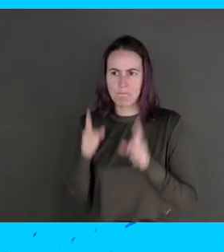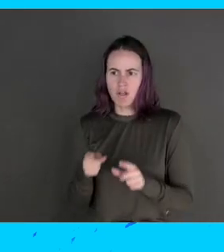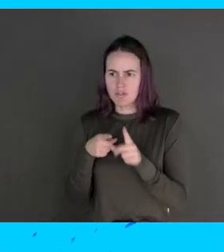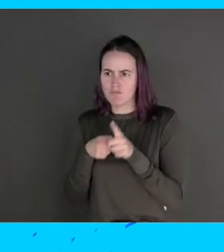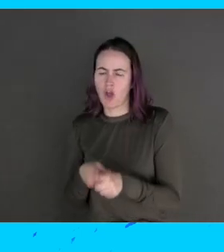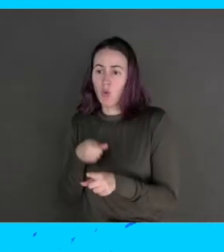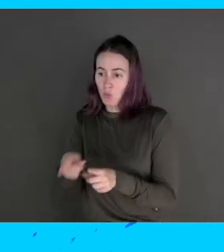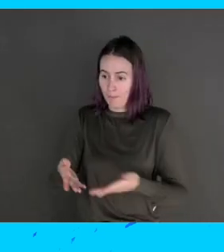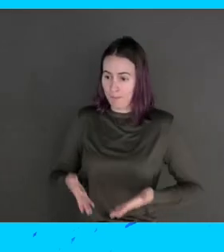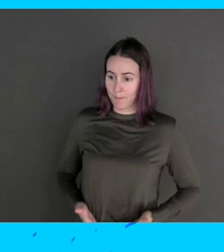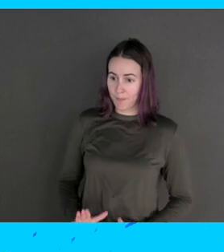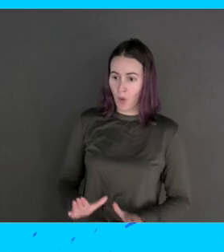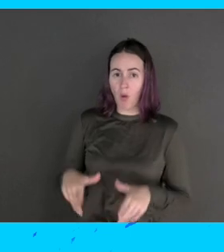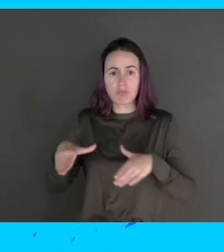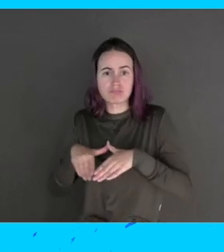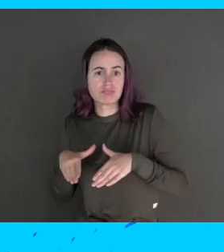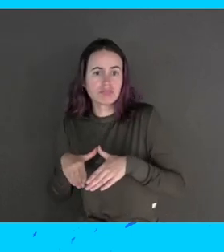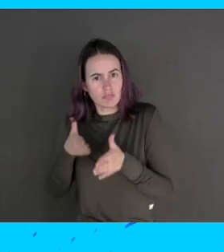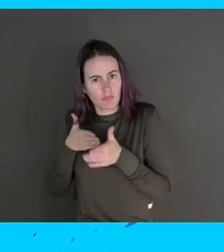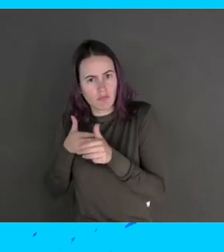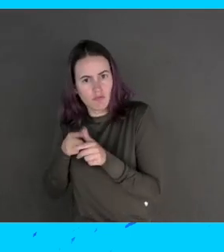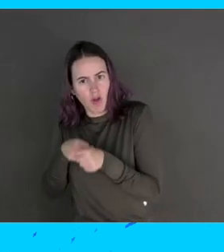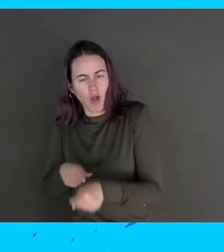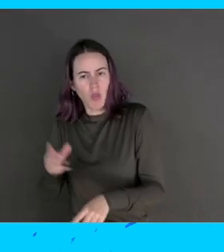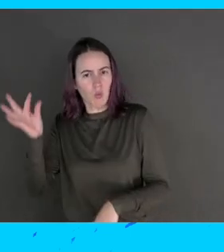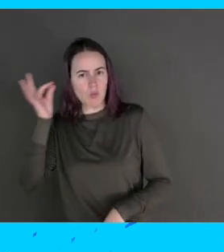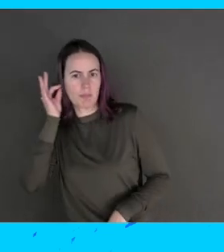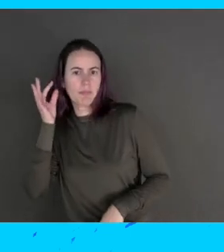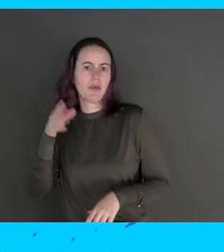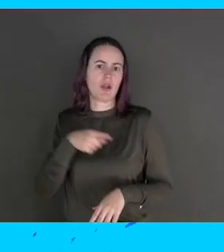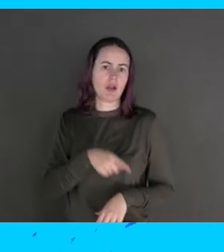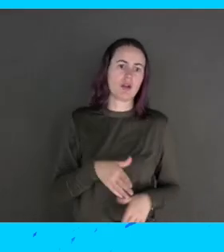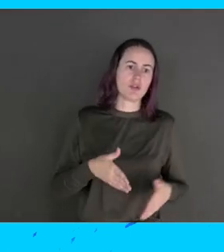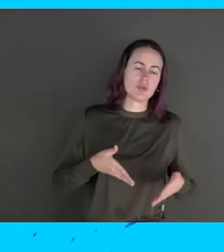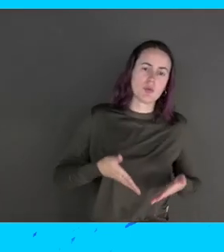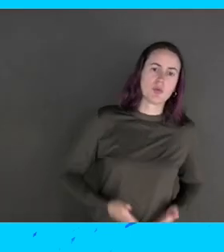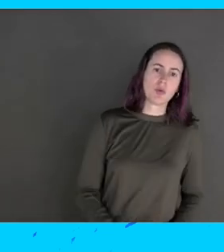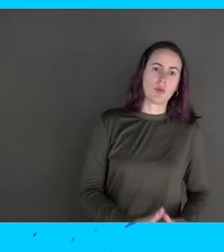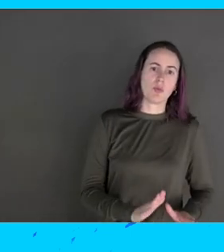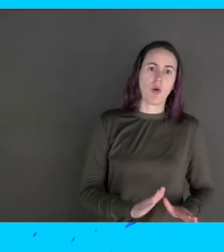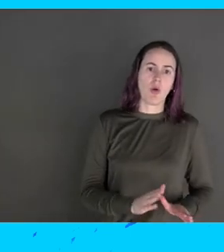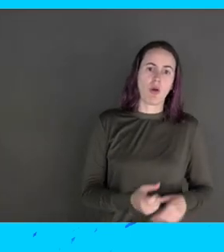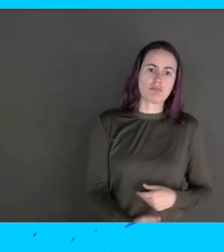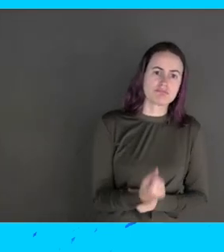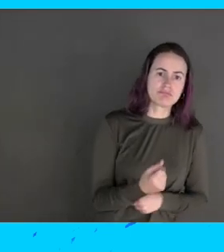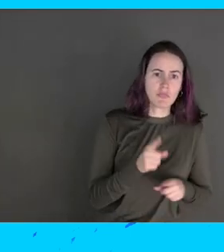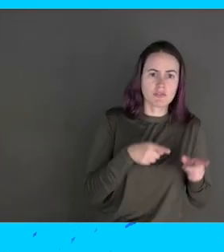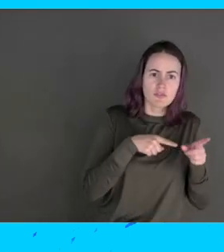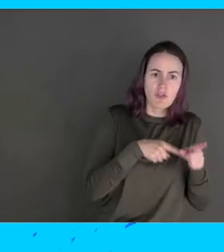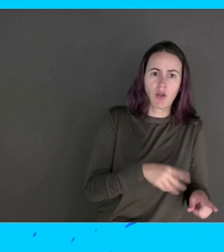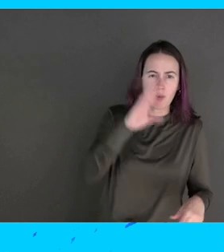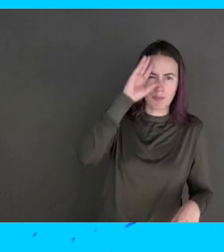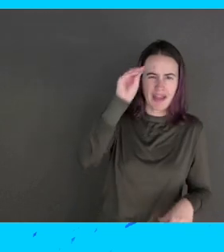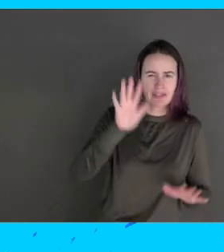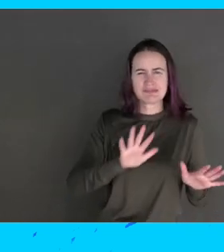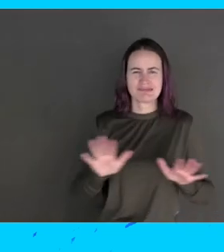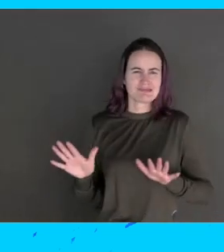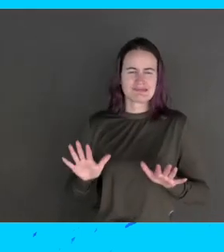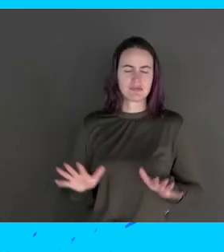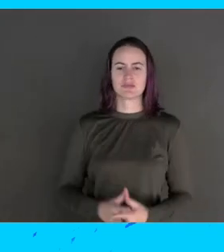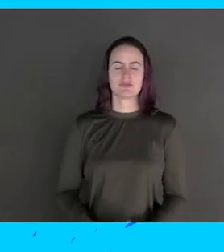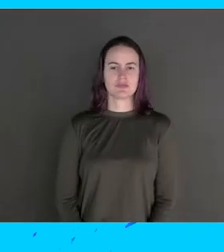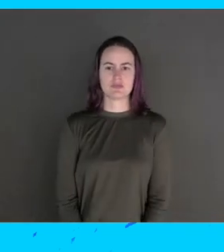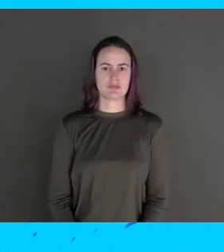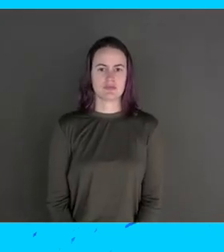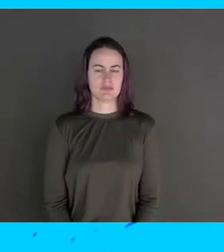are sent to a psychologist or to a religious center to be corrected in between quotes, because we